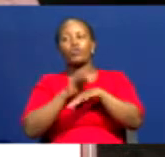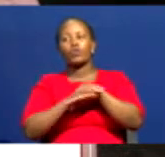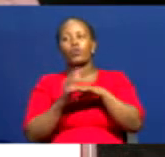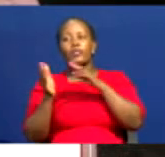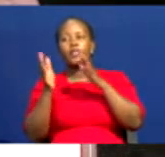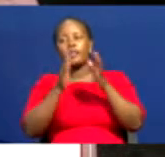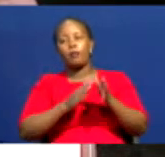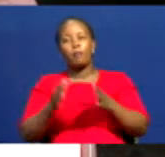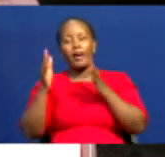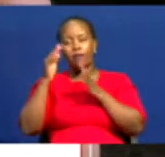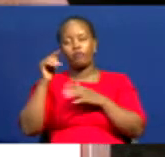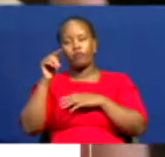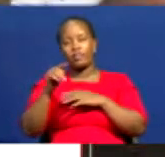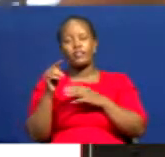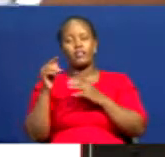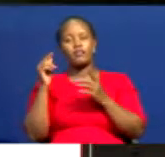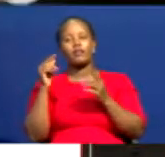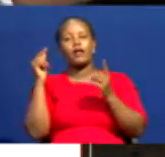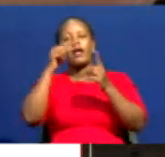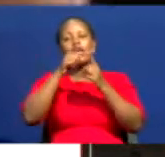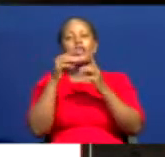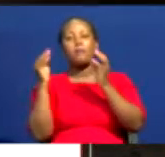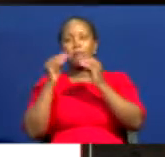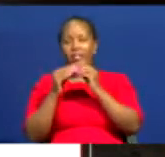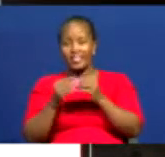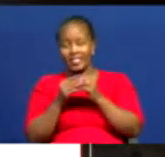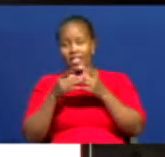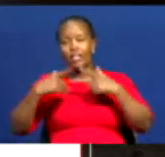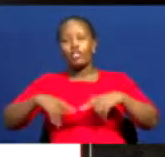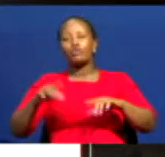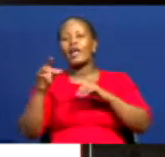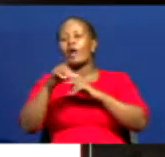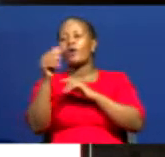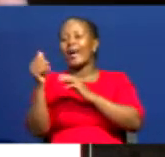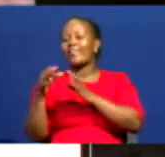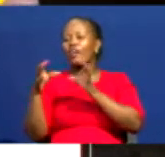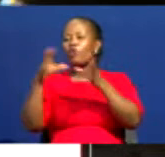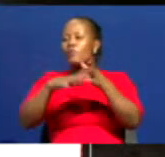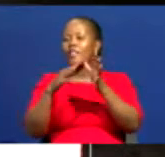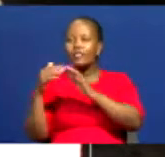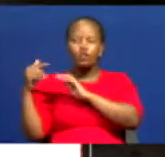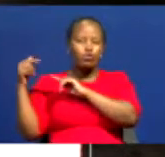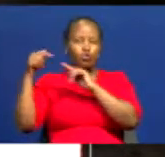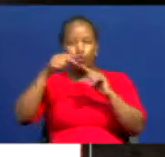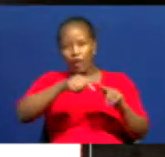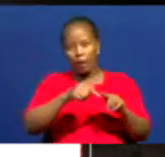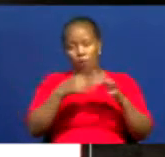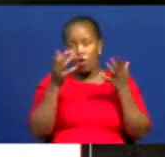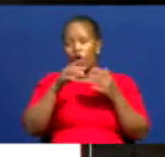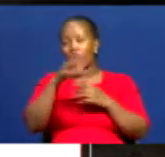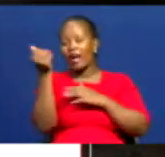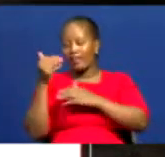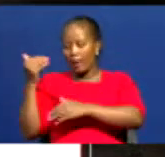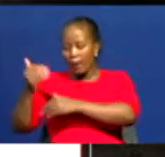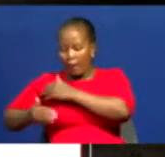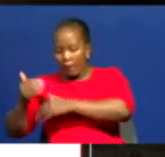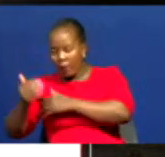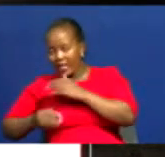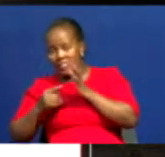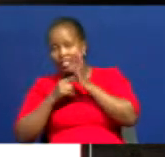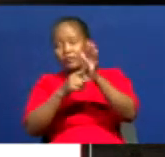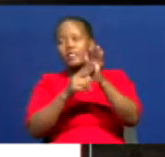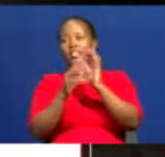intention of this meeting was actually to allow other communities to come. from various borders, like this